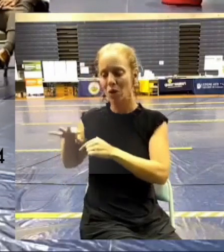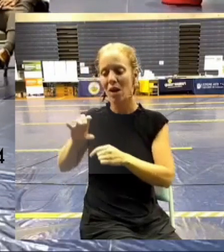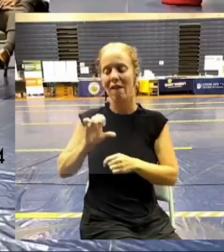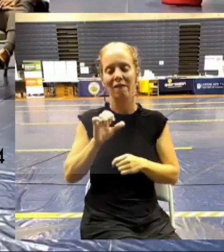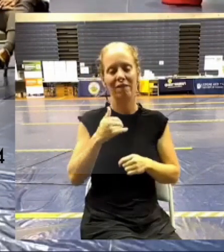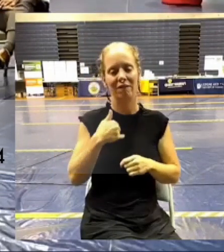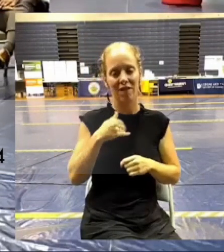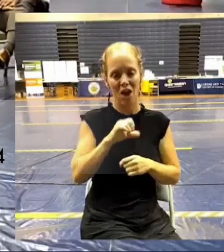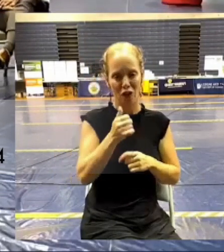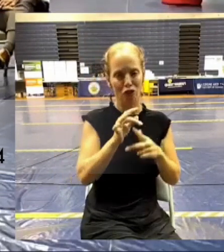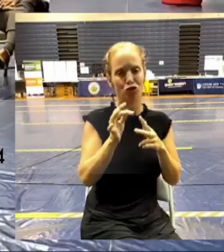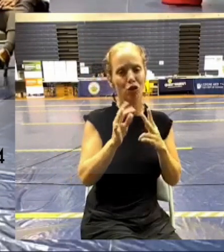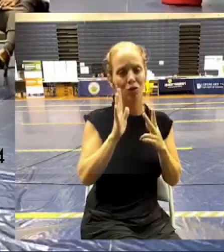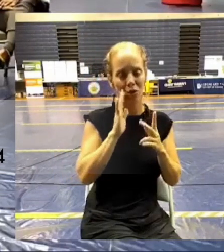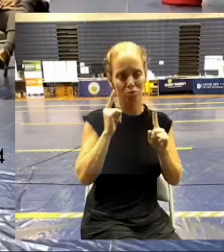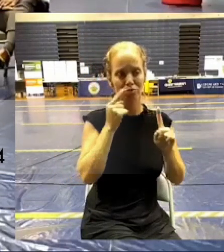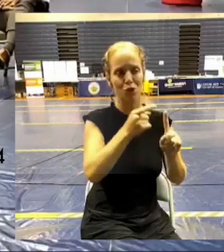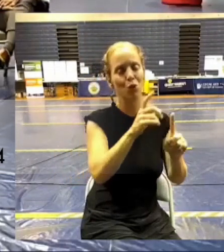that's what we're pursuing.